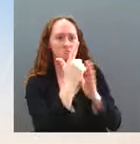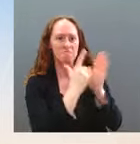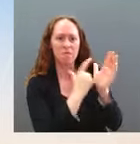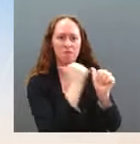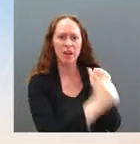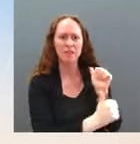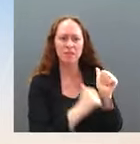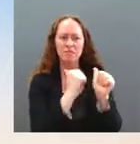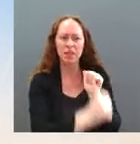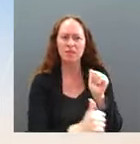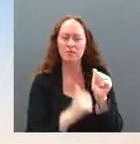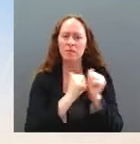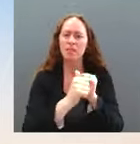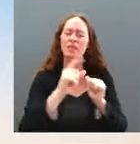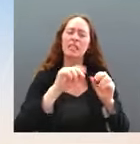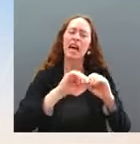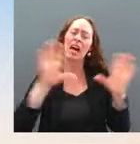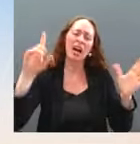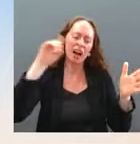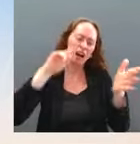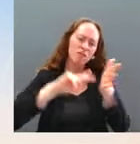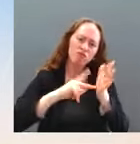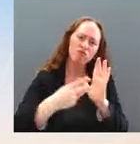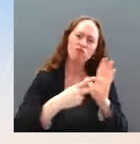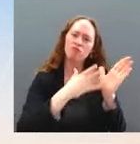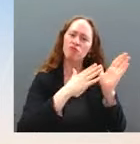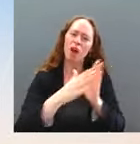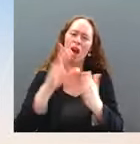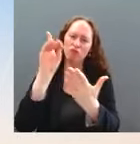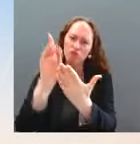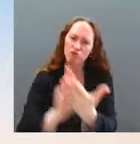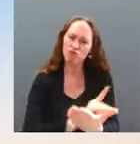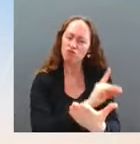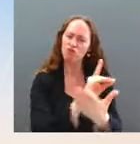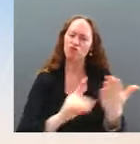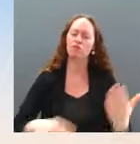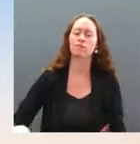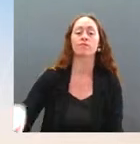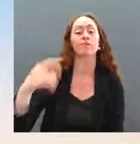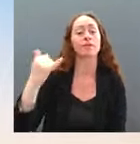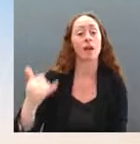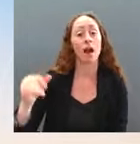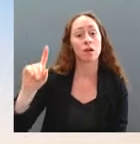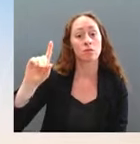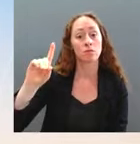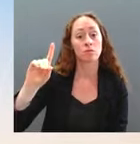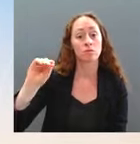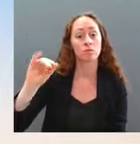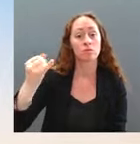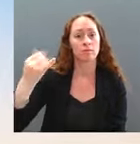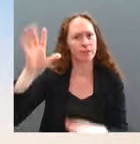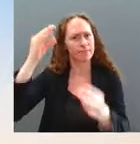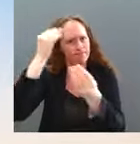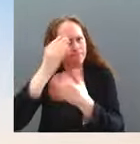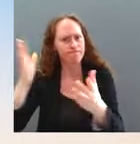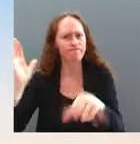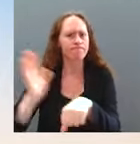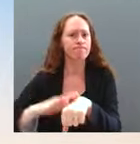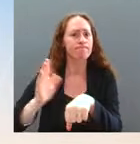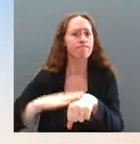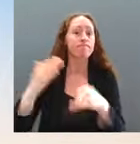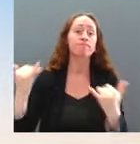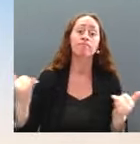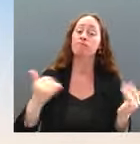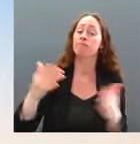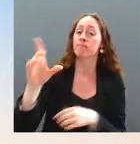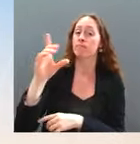put on notice by the Department of Justice and the Department of Health and Human Services that laws and policies preventing care that healthcare professionals recommend